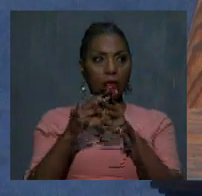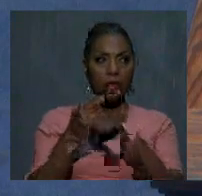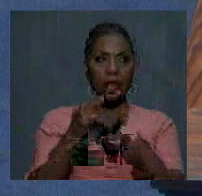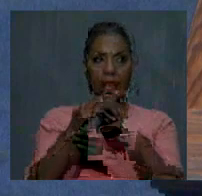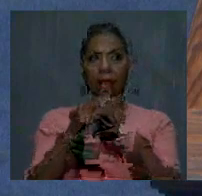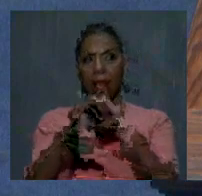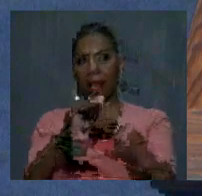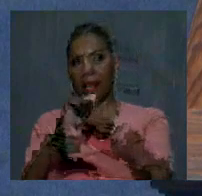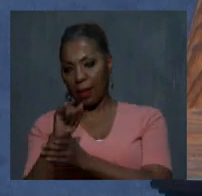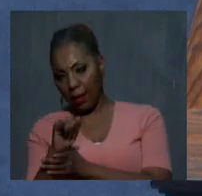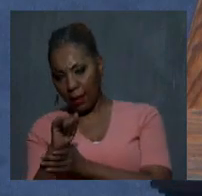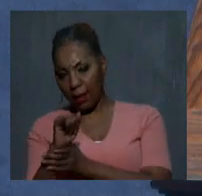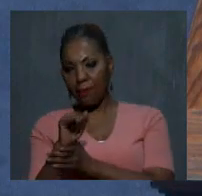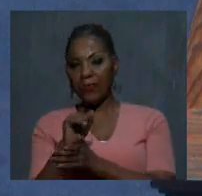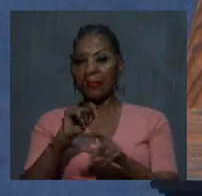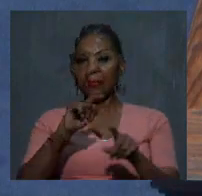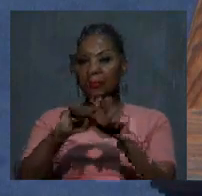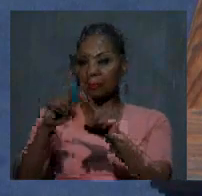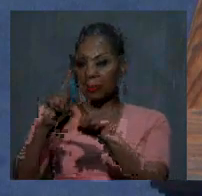looking at alternative